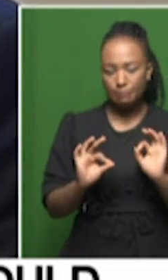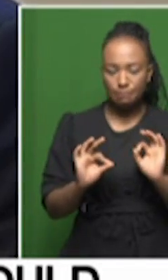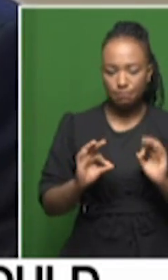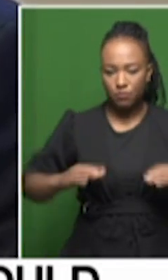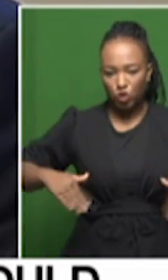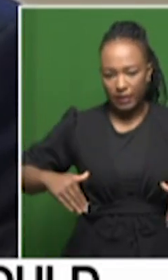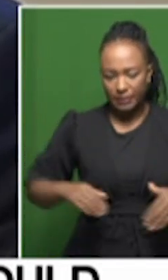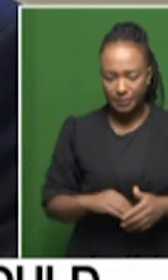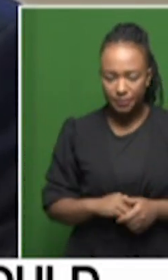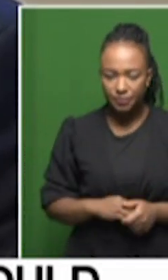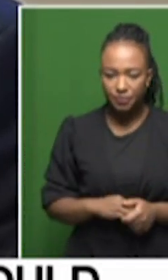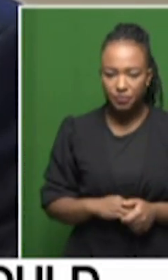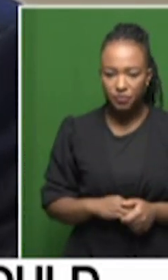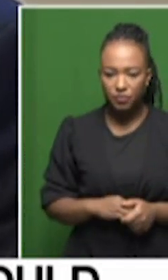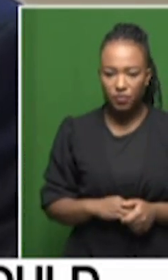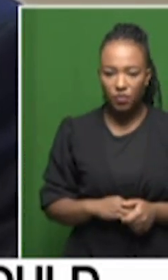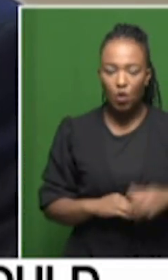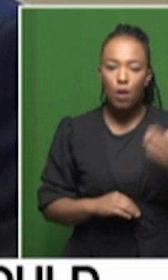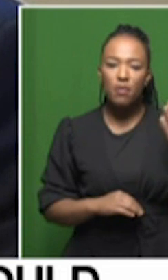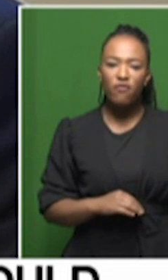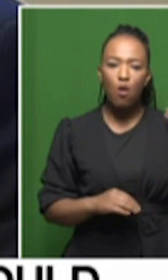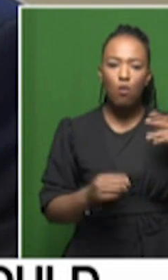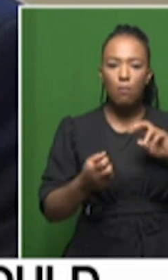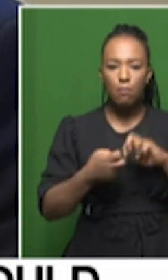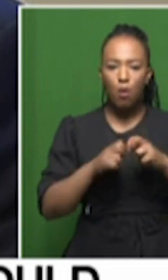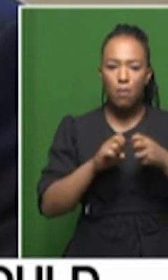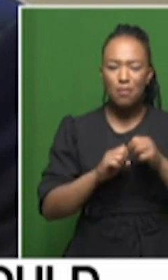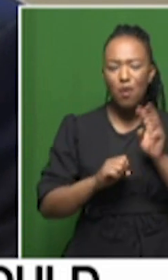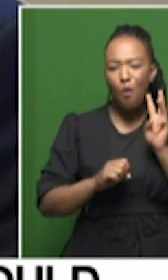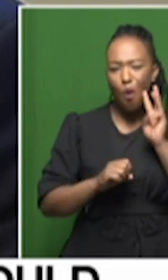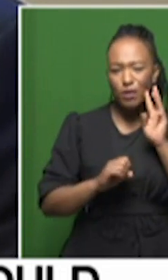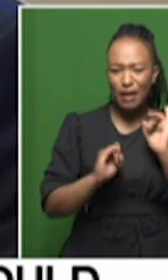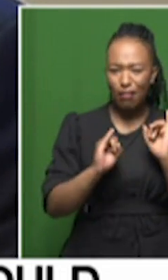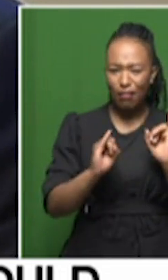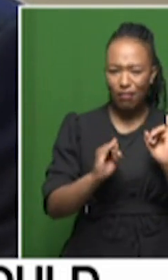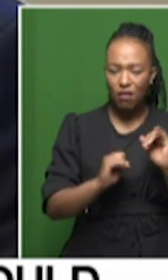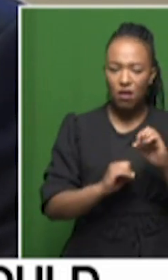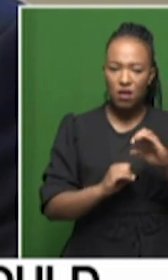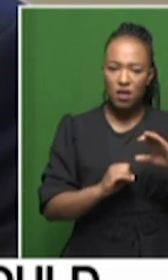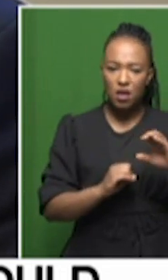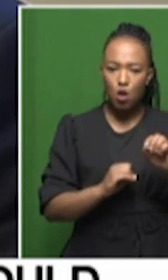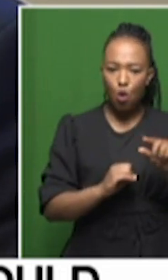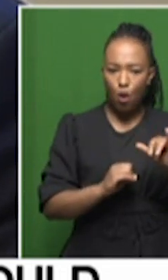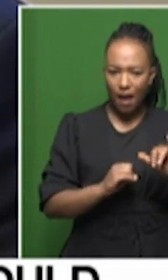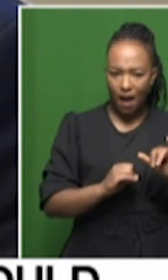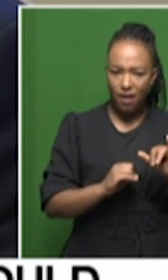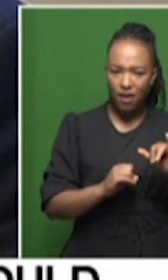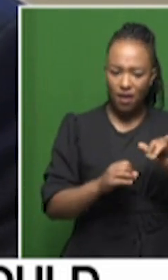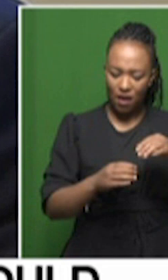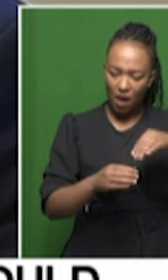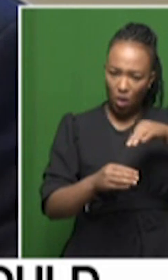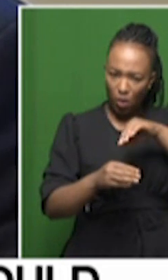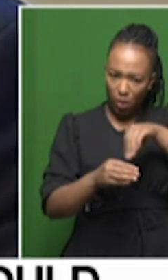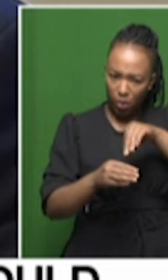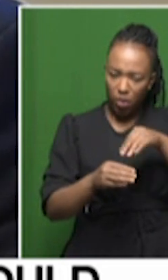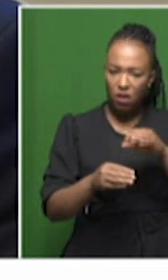one of the major problems was E. coli. As we speak here today, we can confirm that the samples and the results